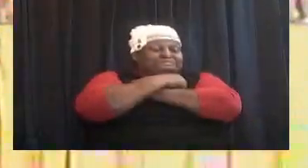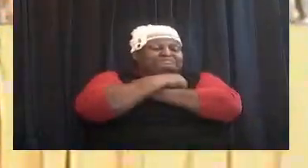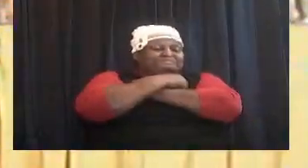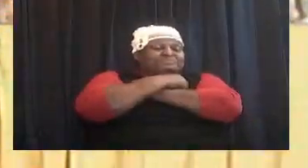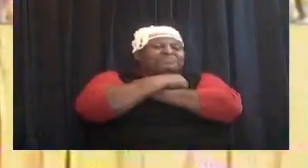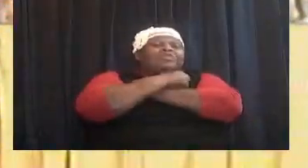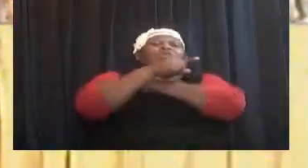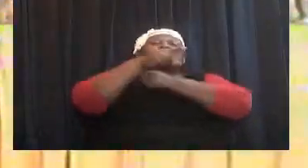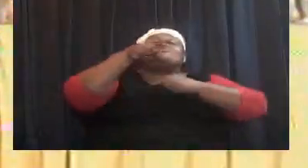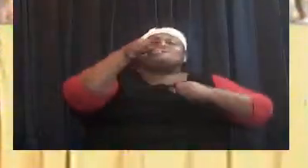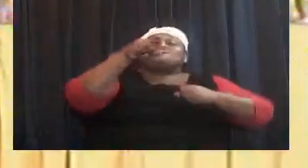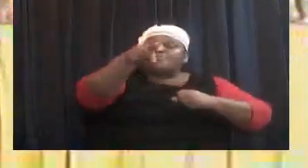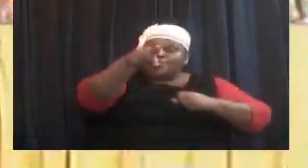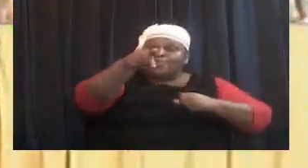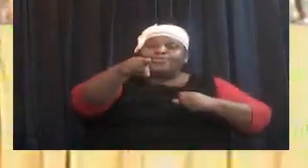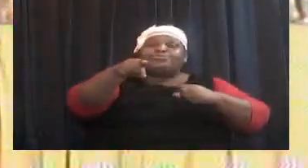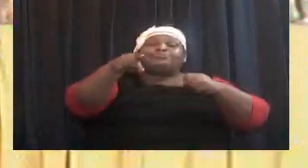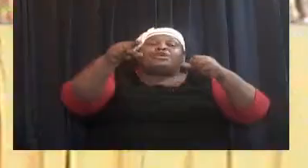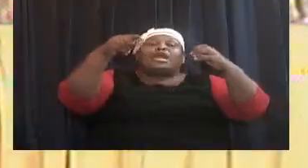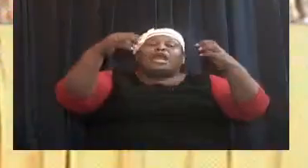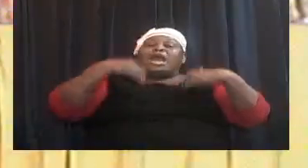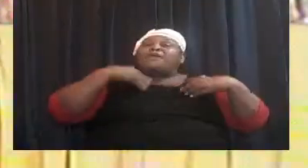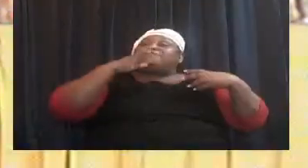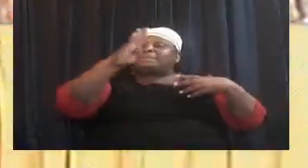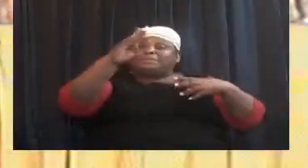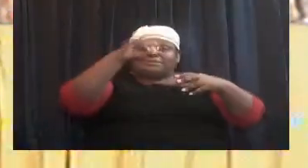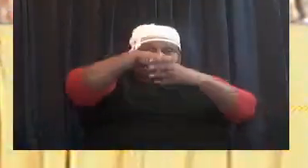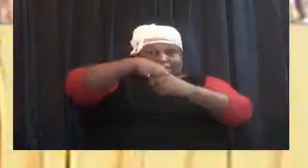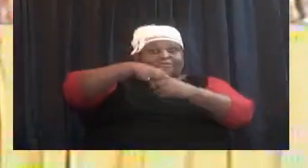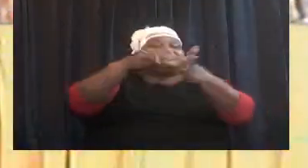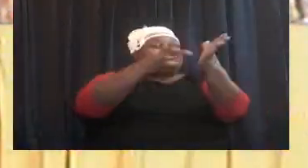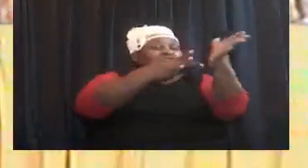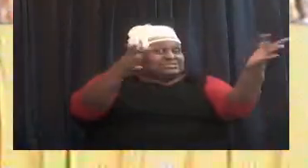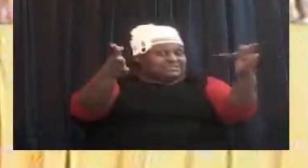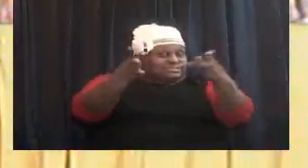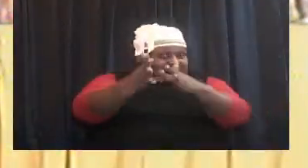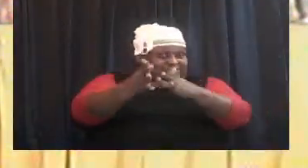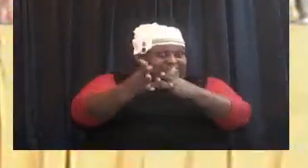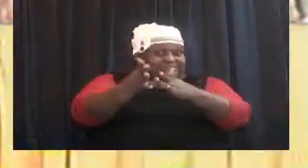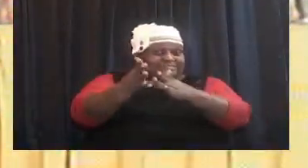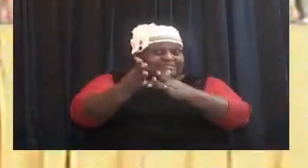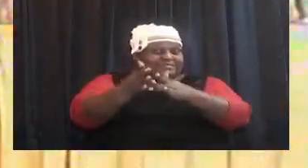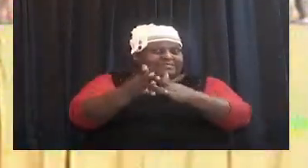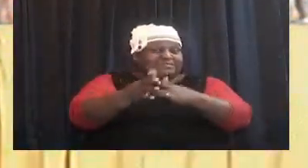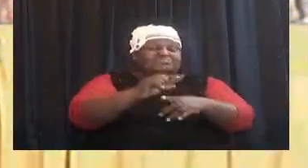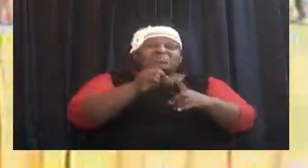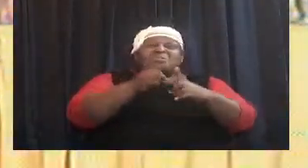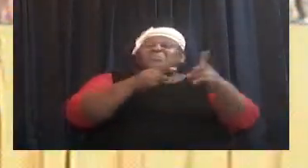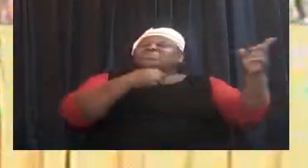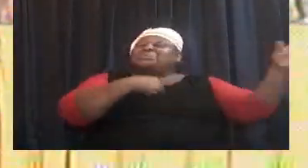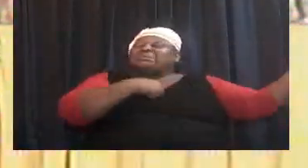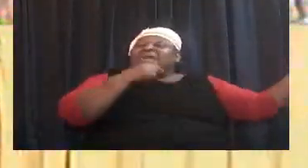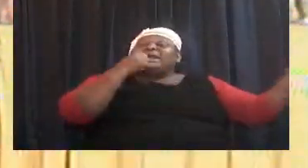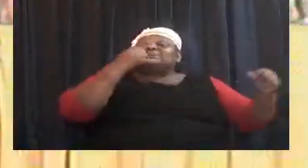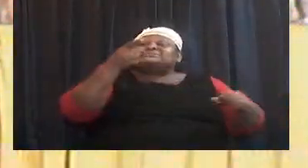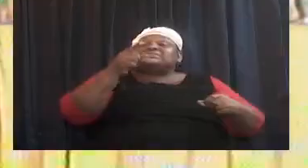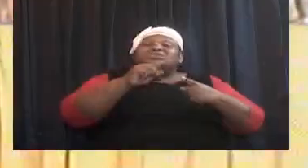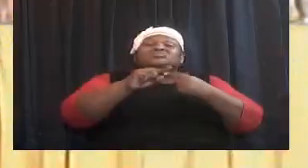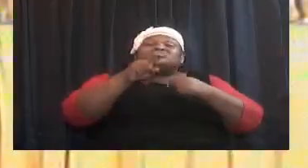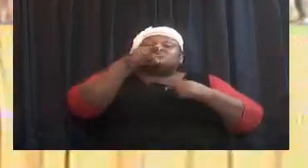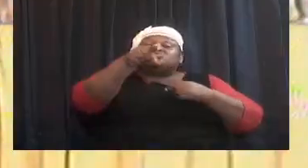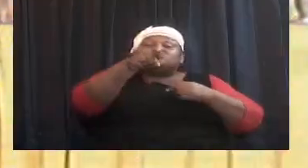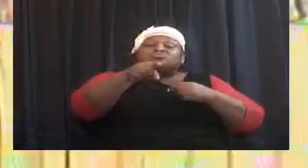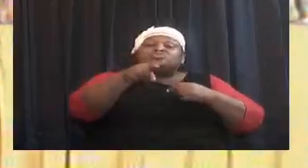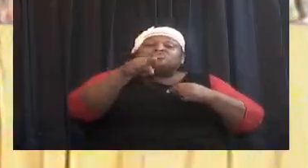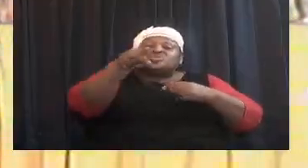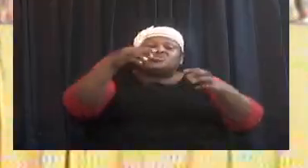you have got to be in Jesus. So when I say to you, you need to hang